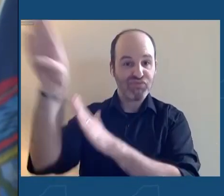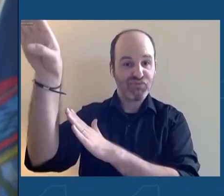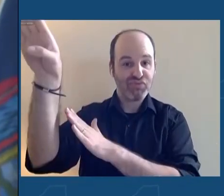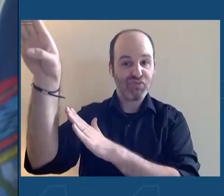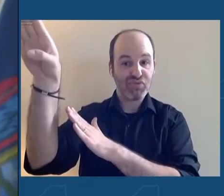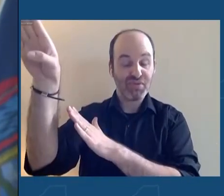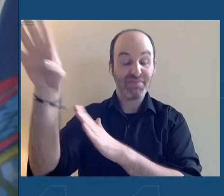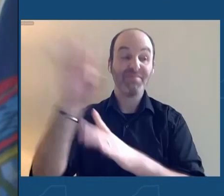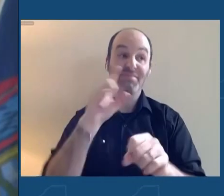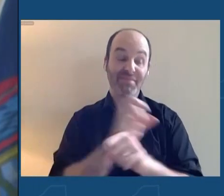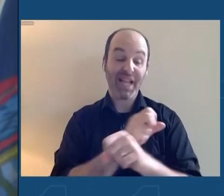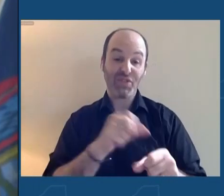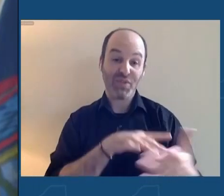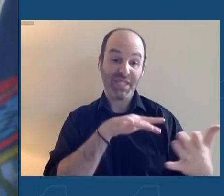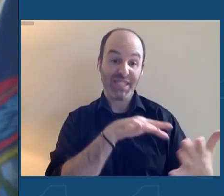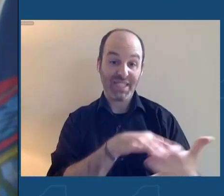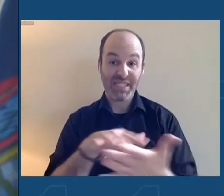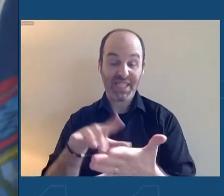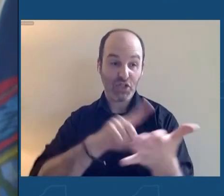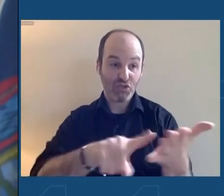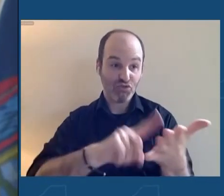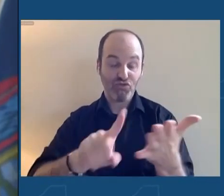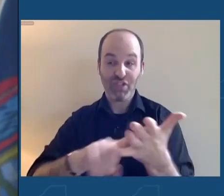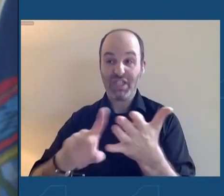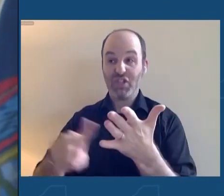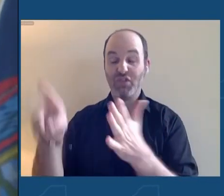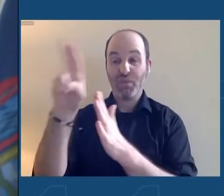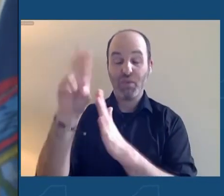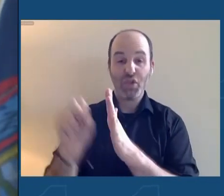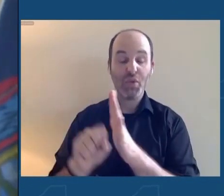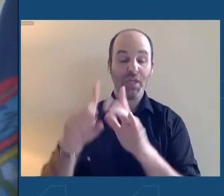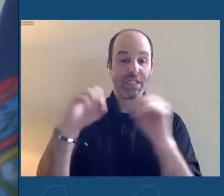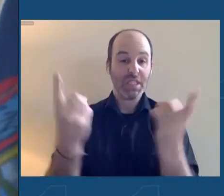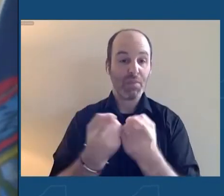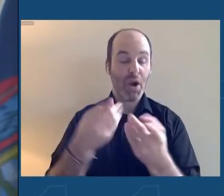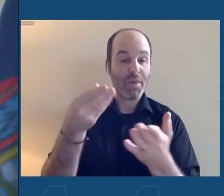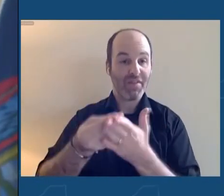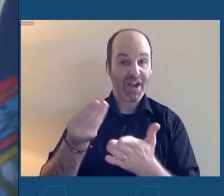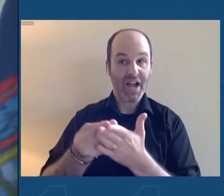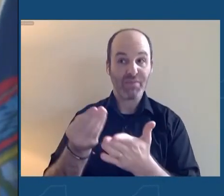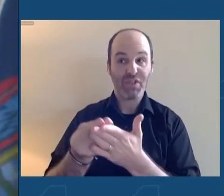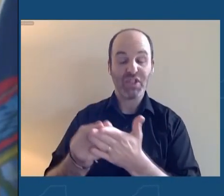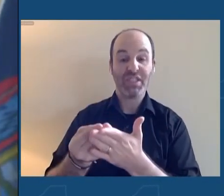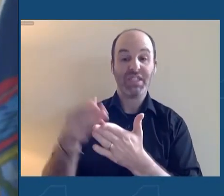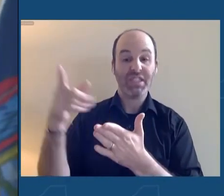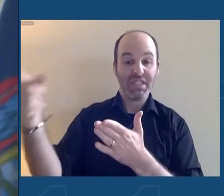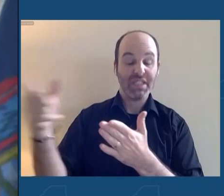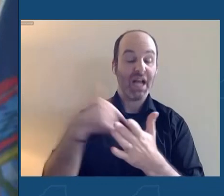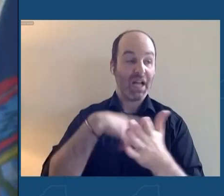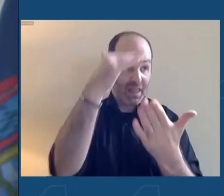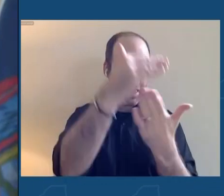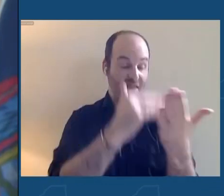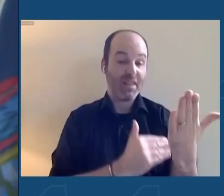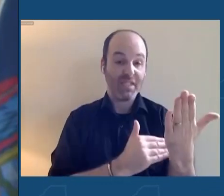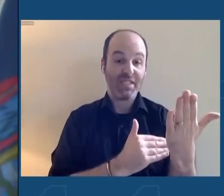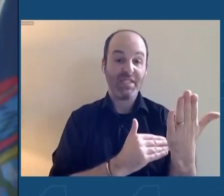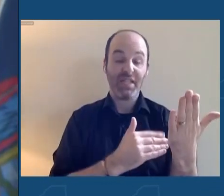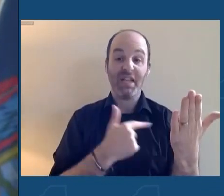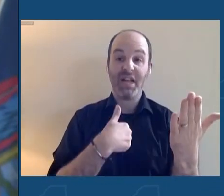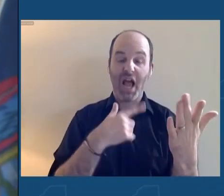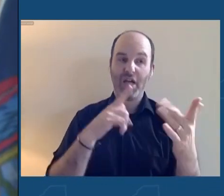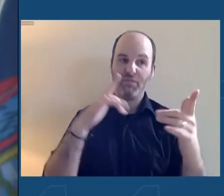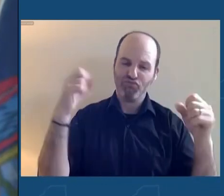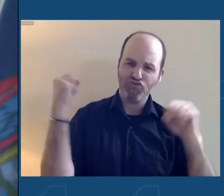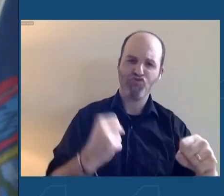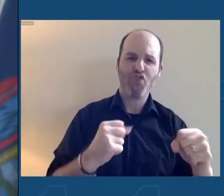by the U.S. Department of Commerce on causal factors for regional vitality listed a vibrant airport as the